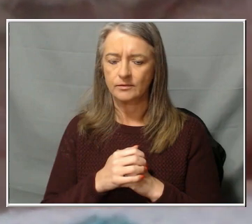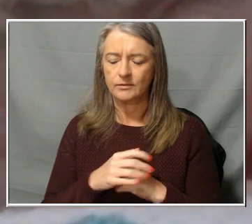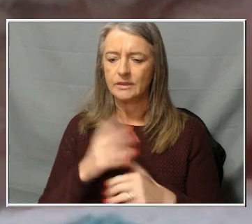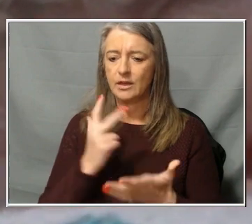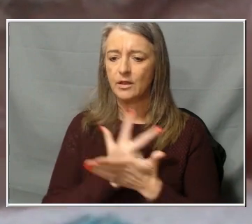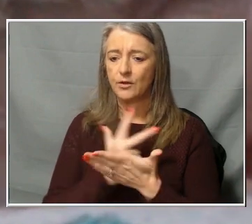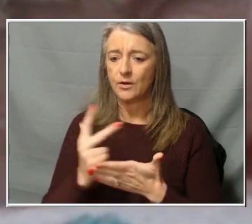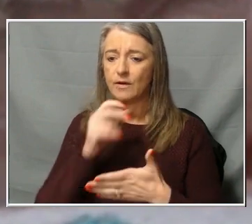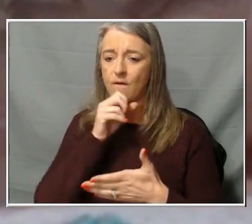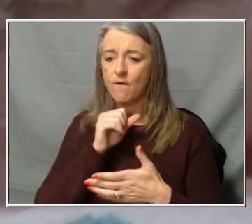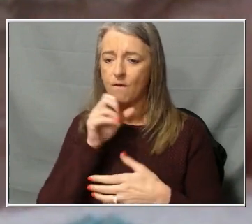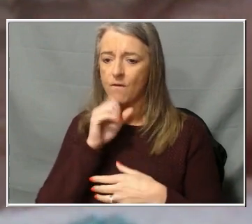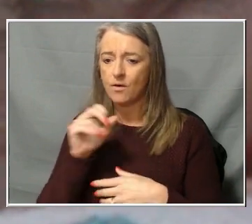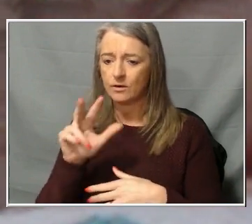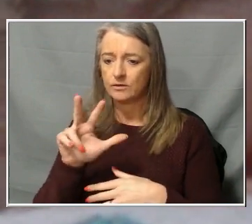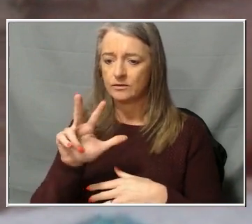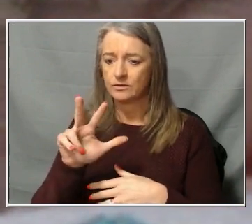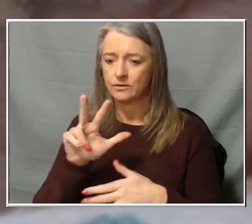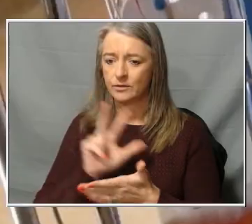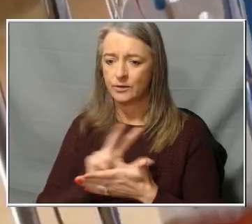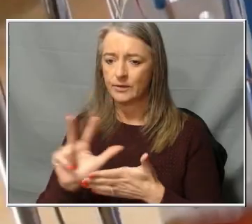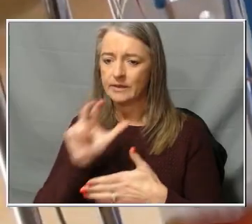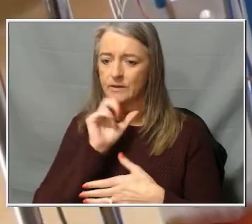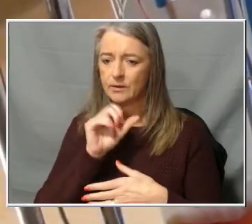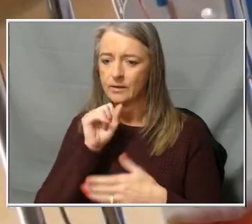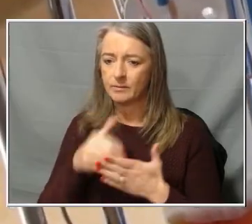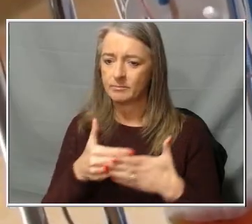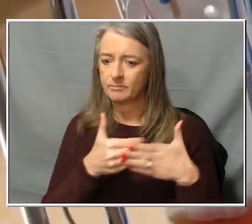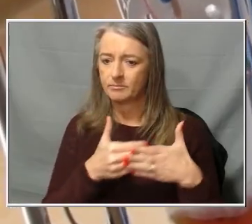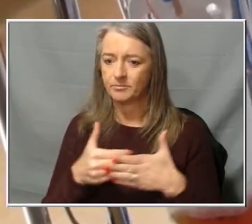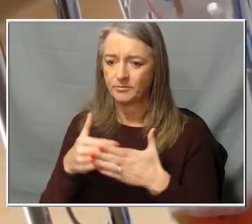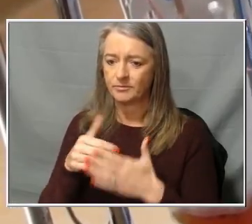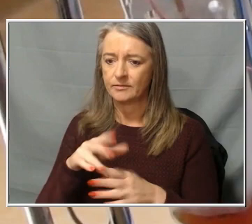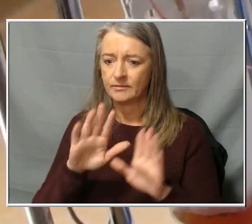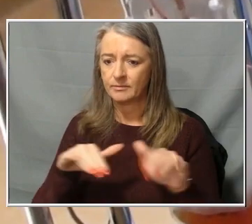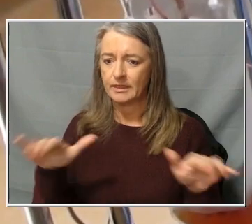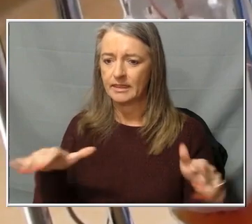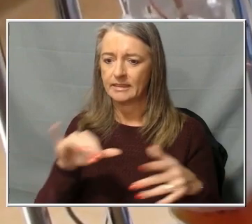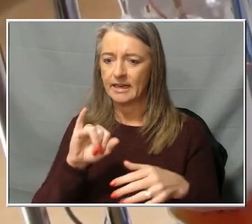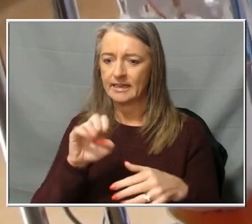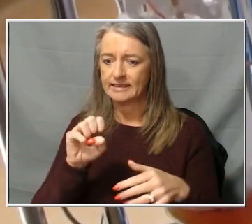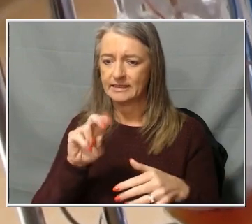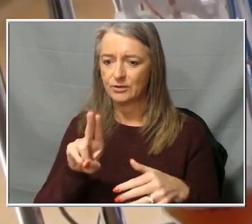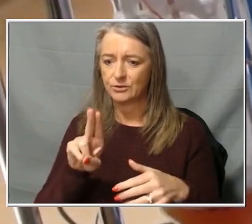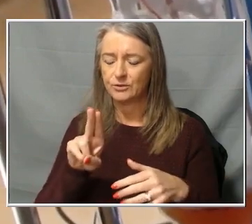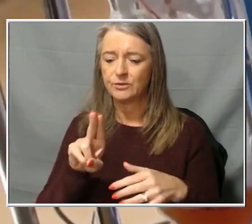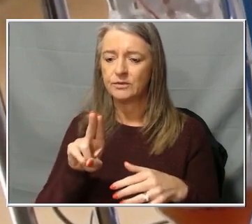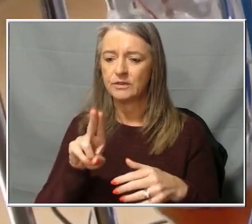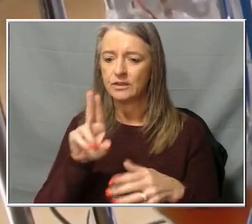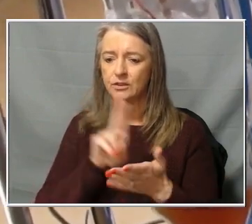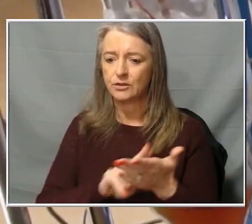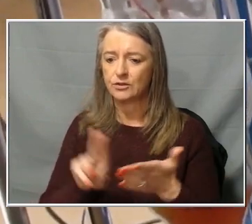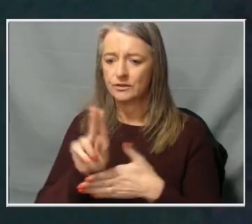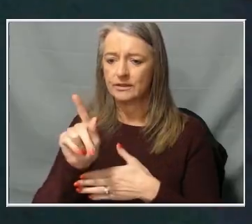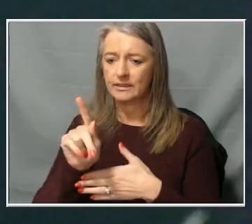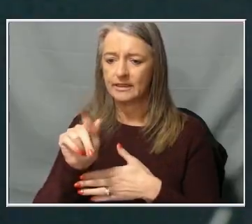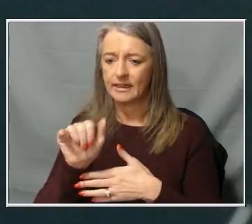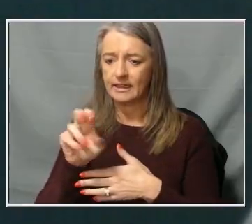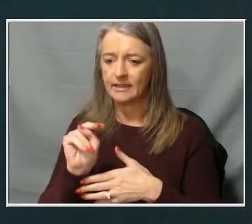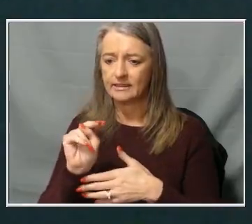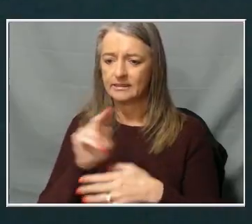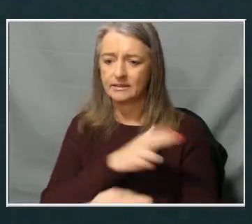3-week-old Ashlyn Julian naps contently in her bassinet inside the pediatric intensive care unit at the University of Kansas